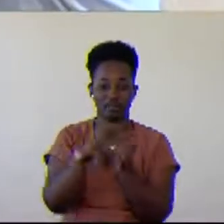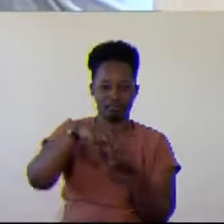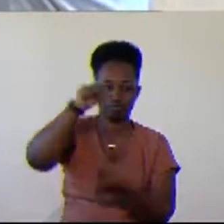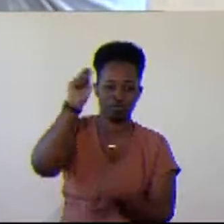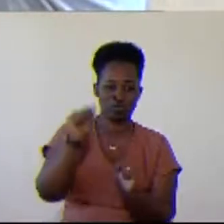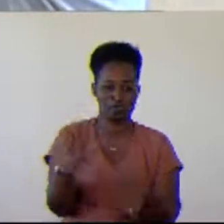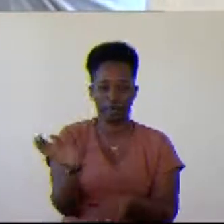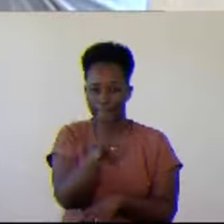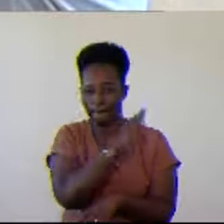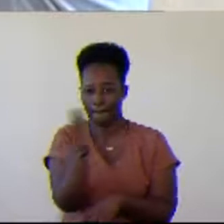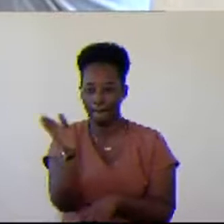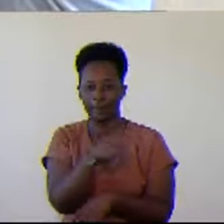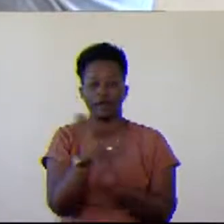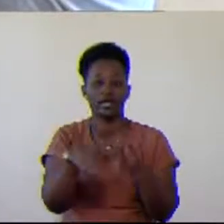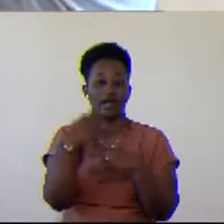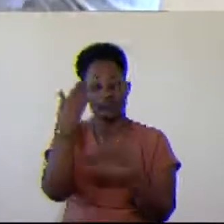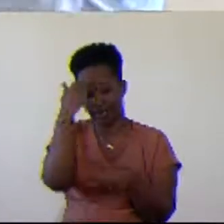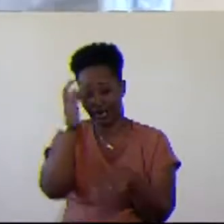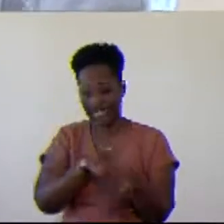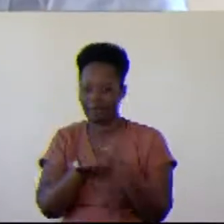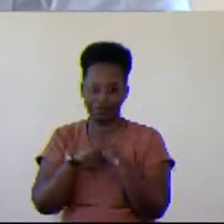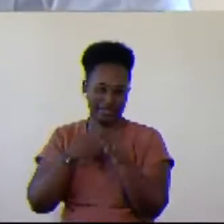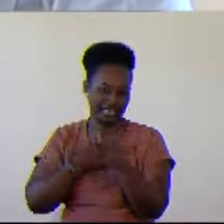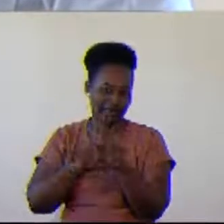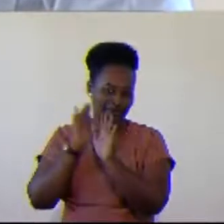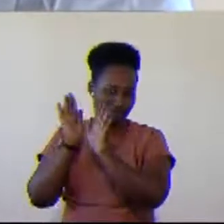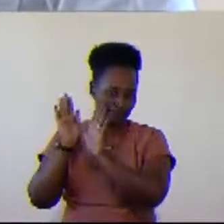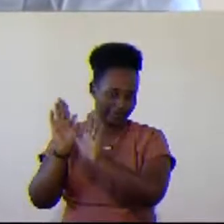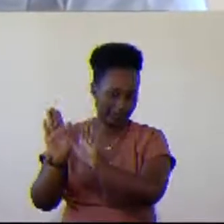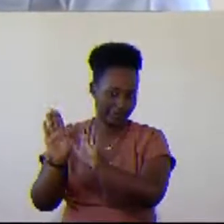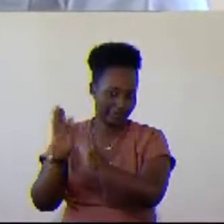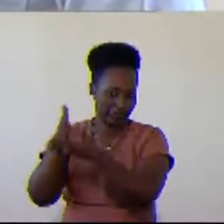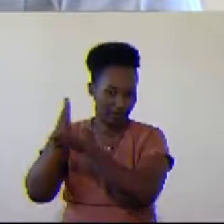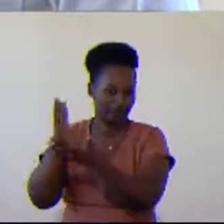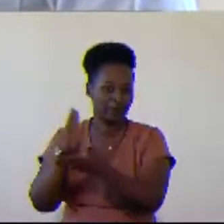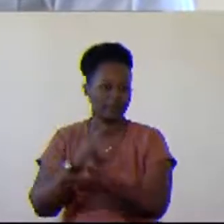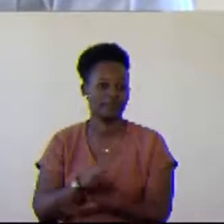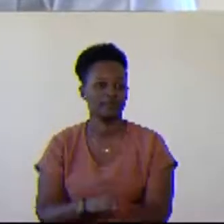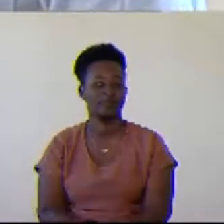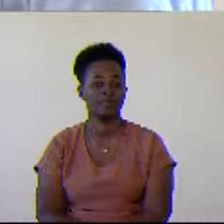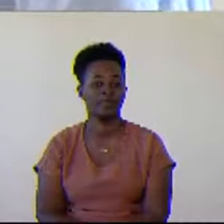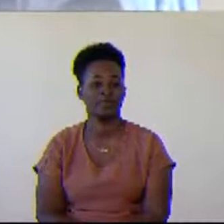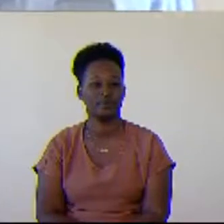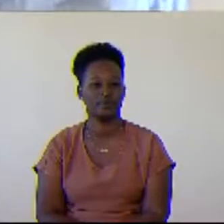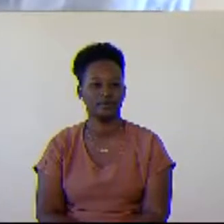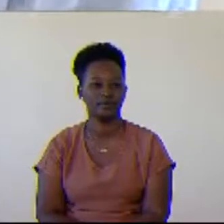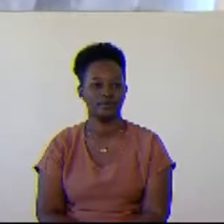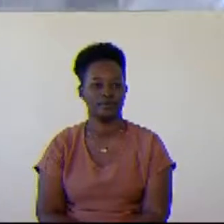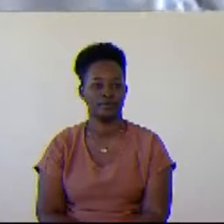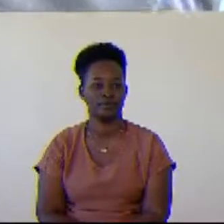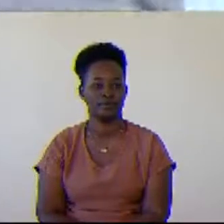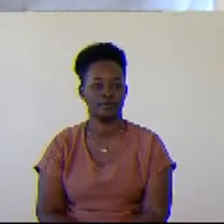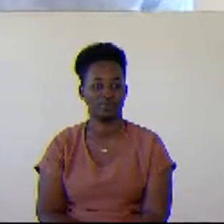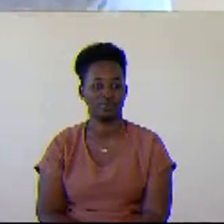swing. And so, in the interest of time again, I'm going to just try to make it come to a rest quite quickly.